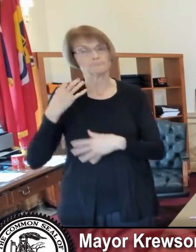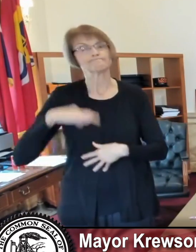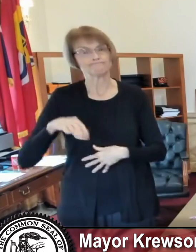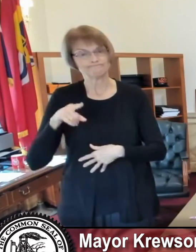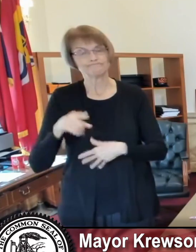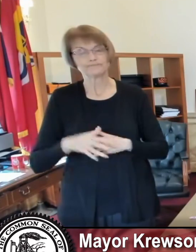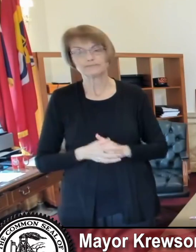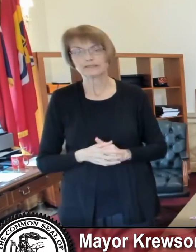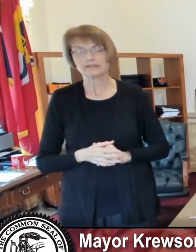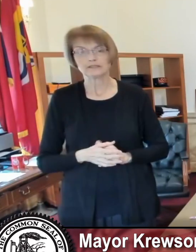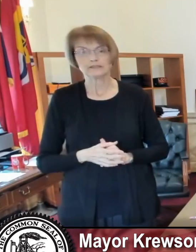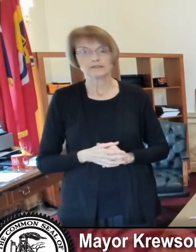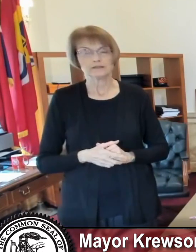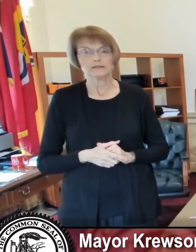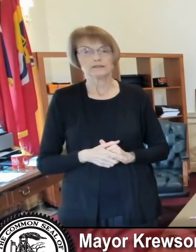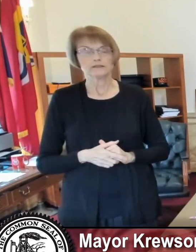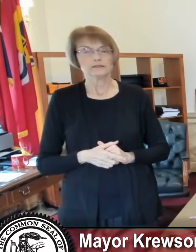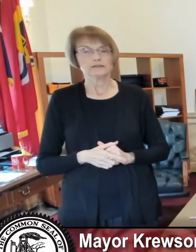you know,